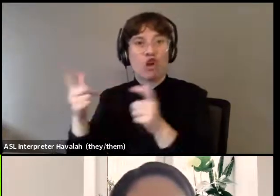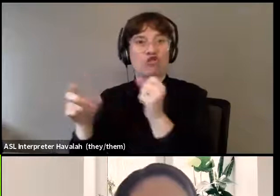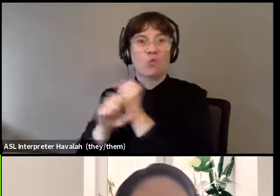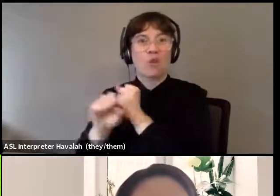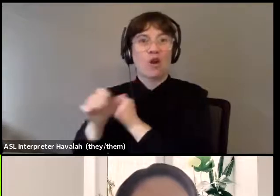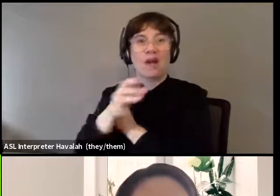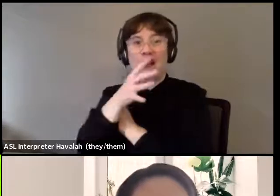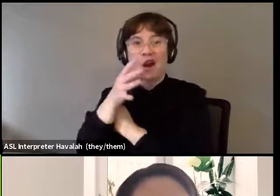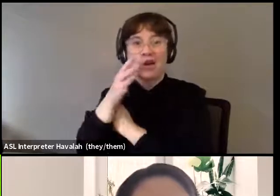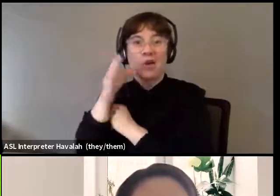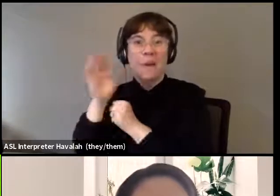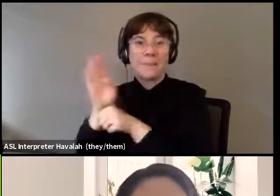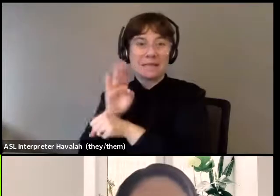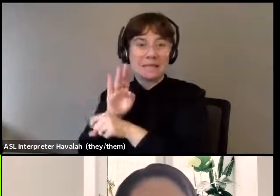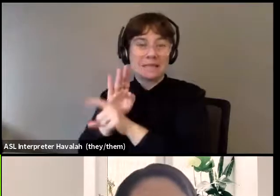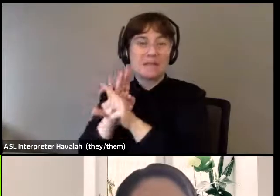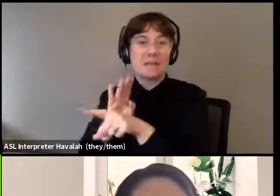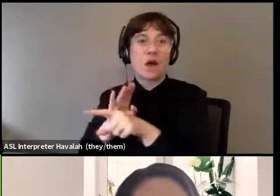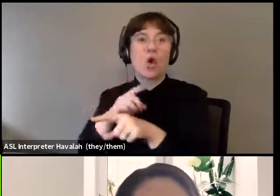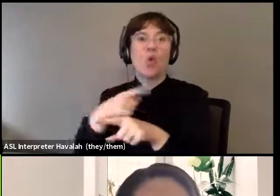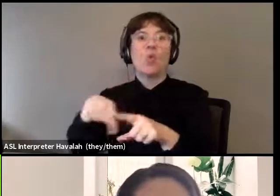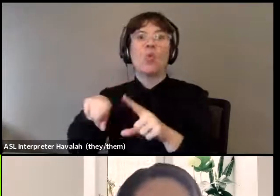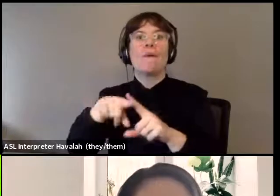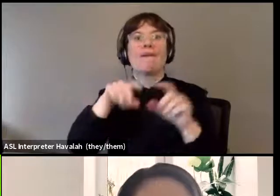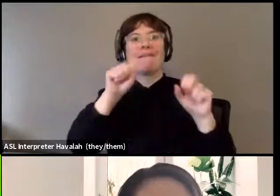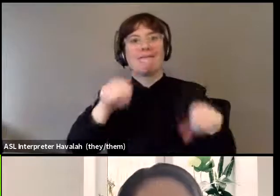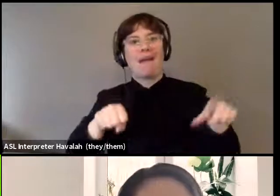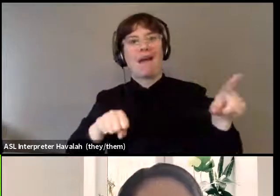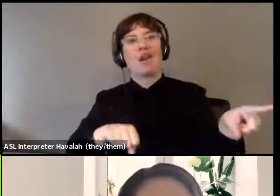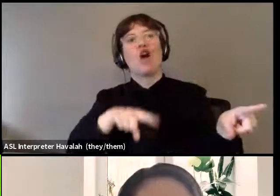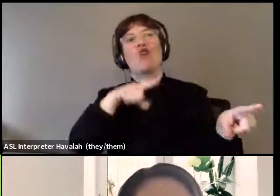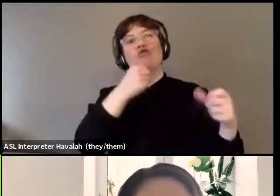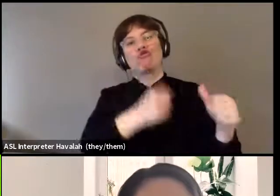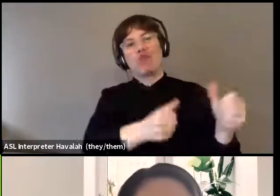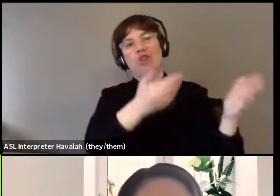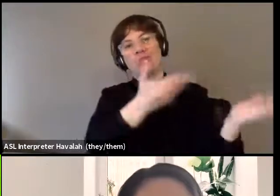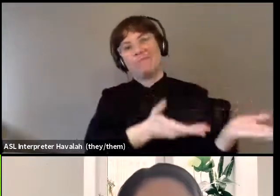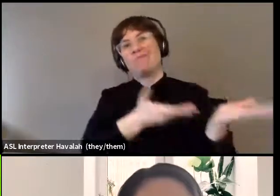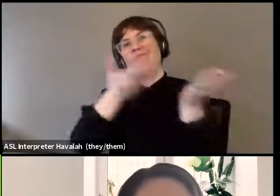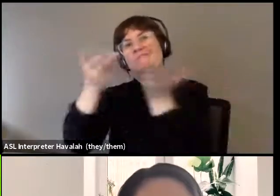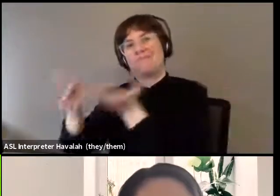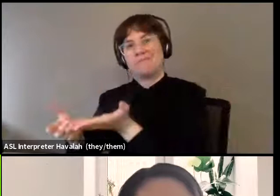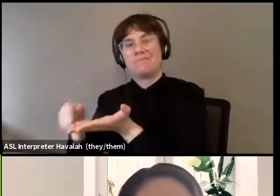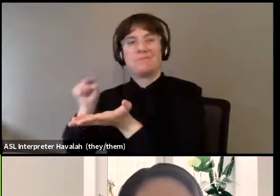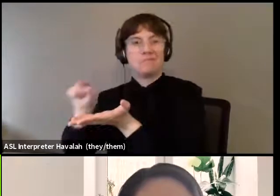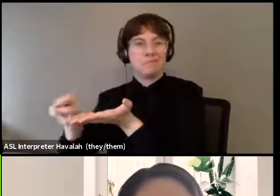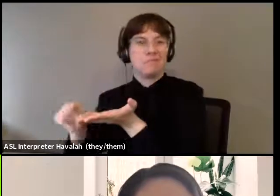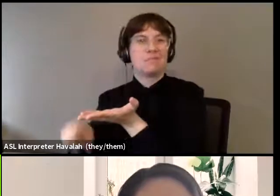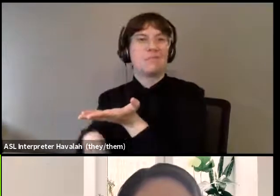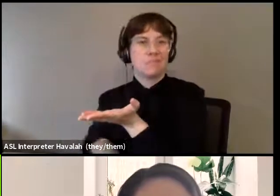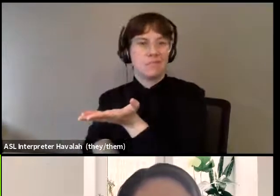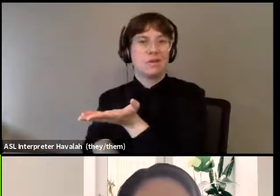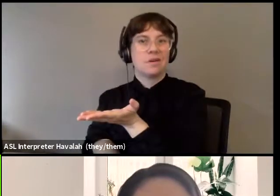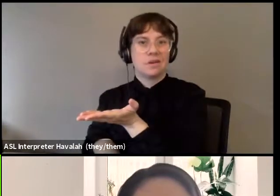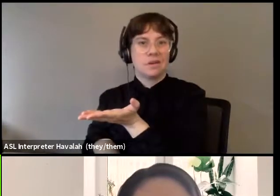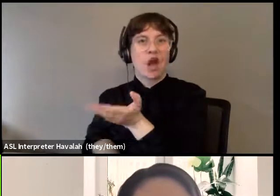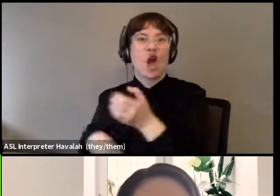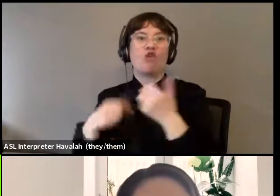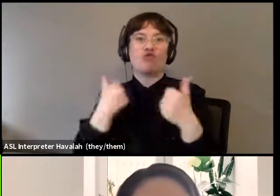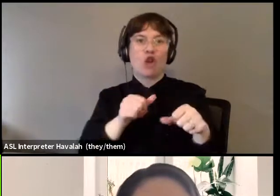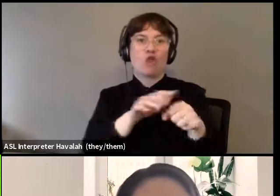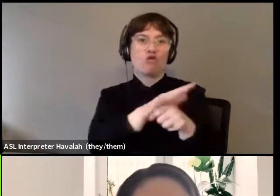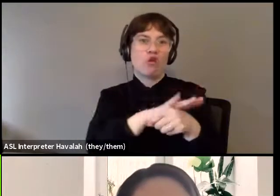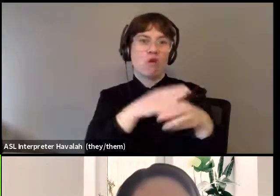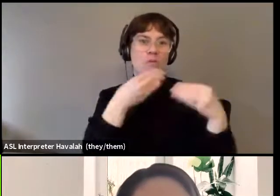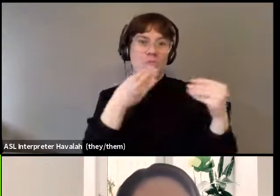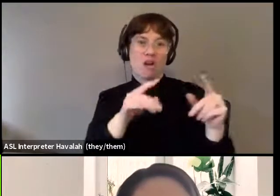agribusiness. But when we can, we do try to bring that back into we try to bring our supply back to the local market.